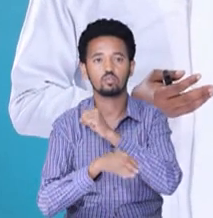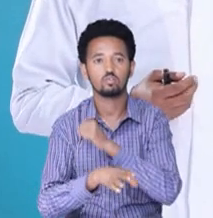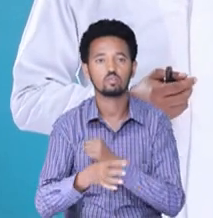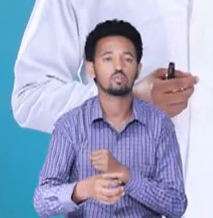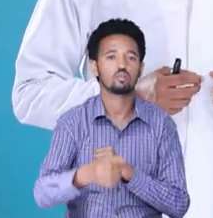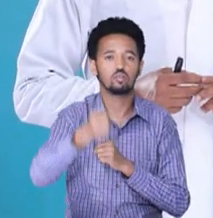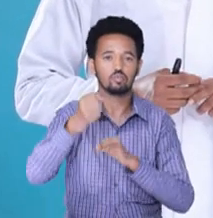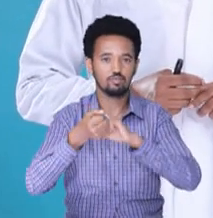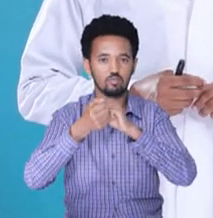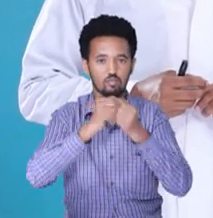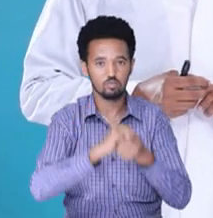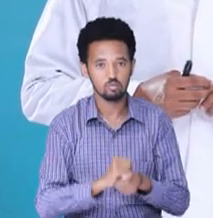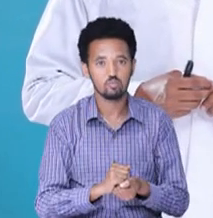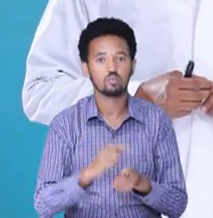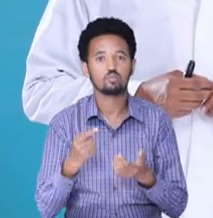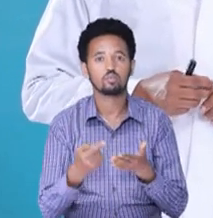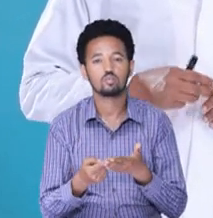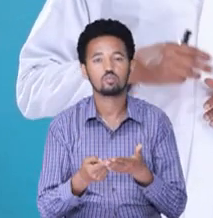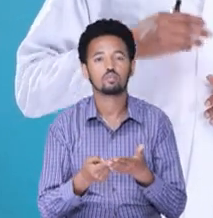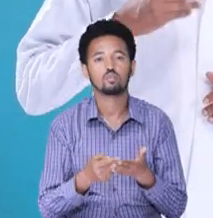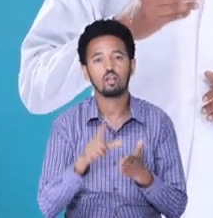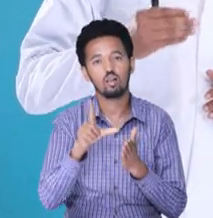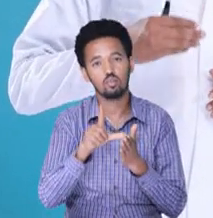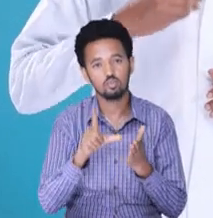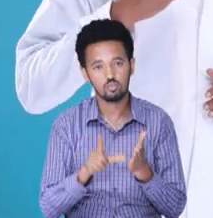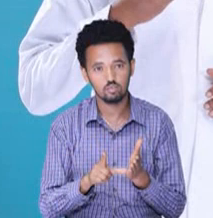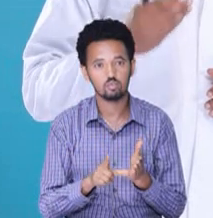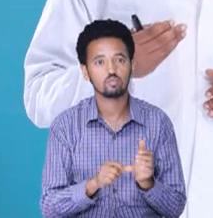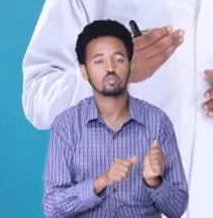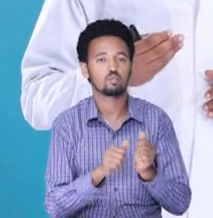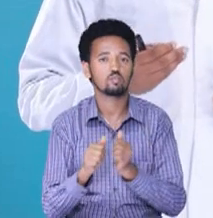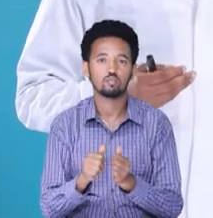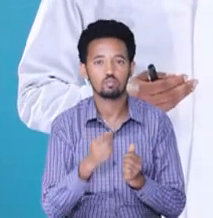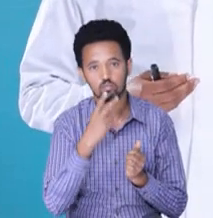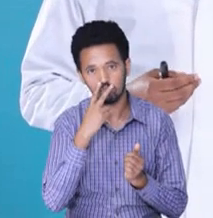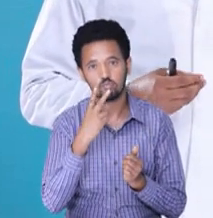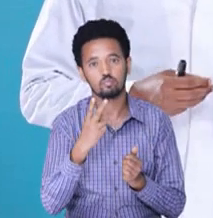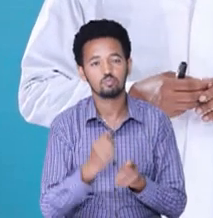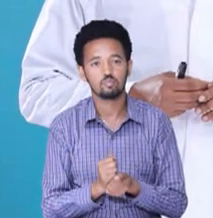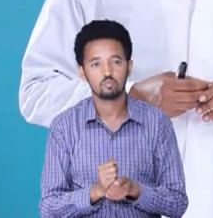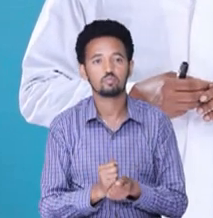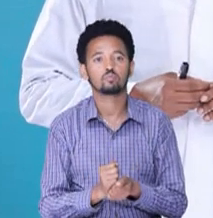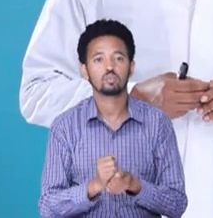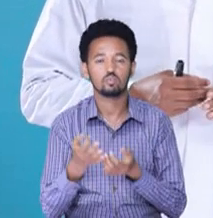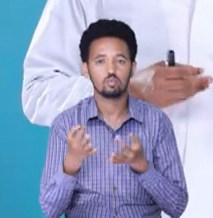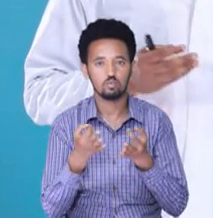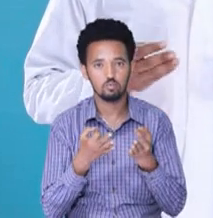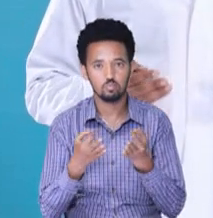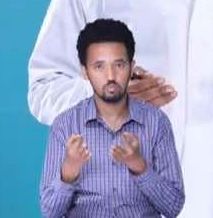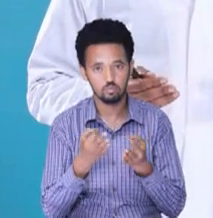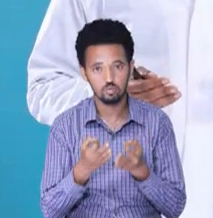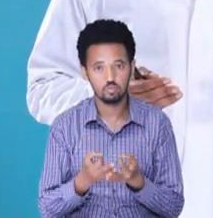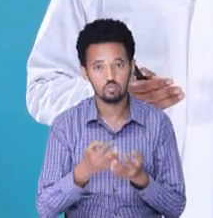After the end of this lesson, you will be able to explain